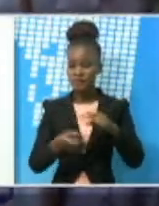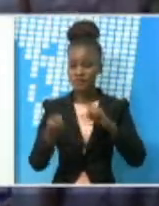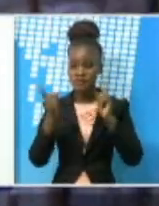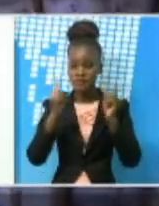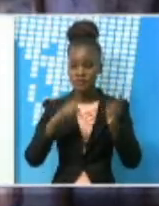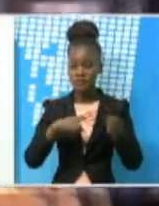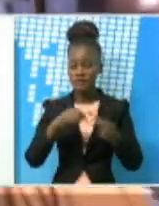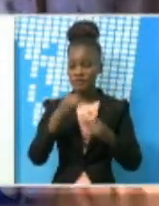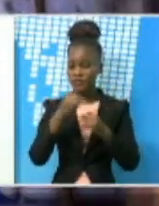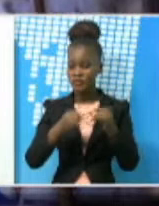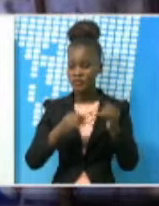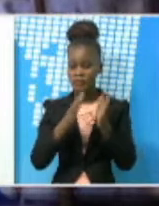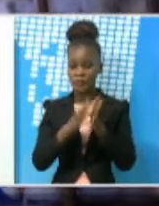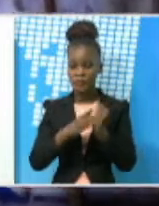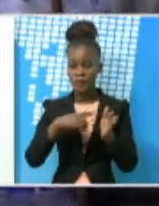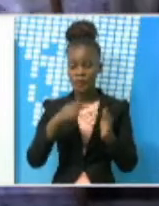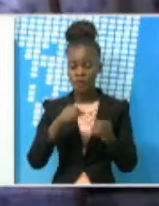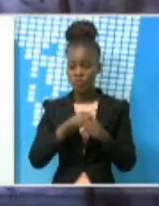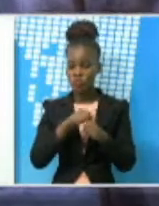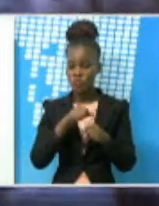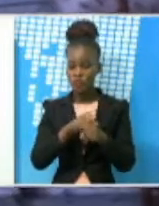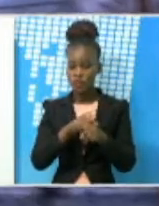start and grow their businesses.